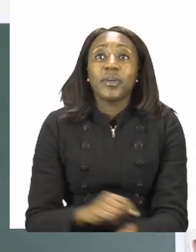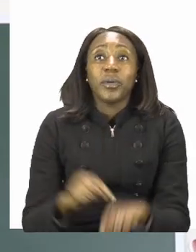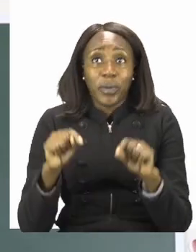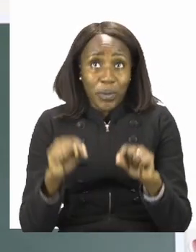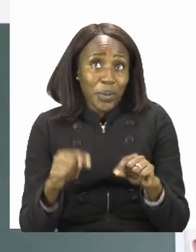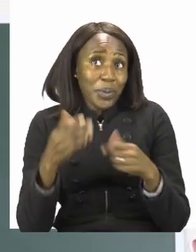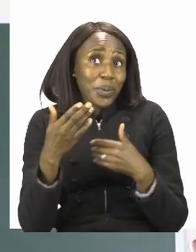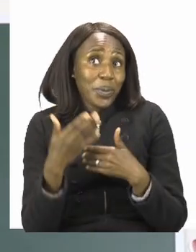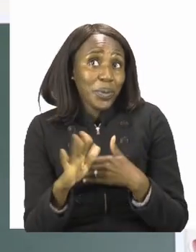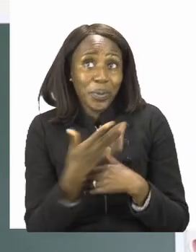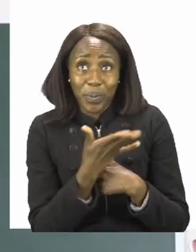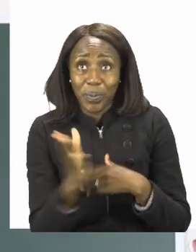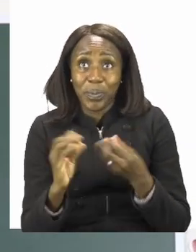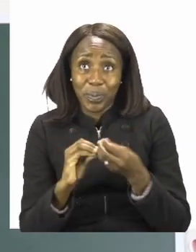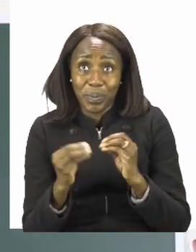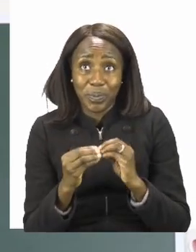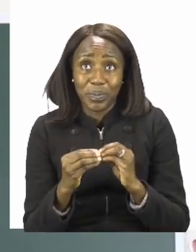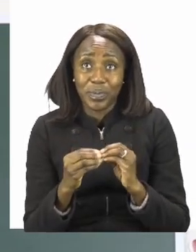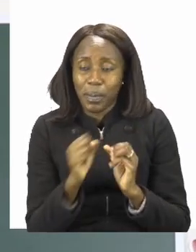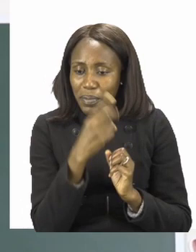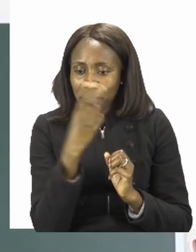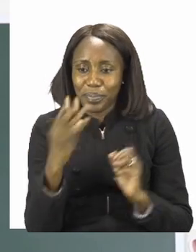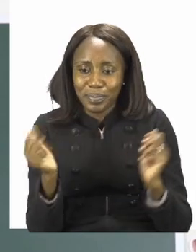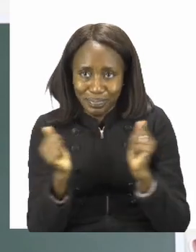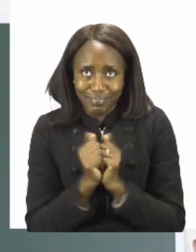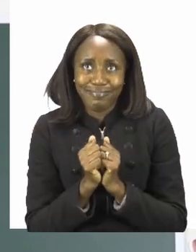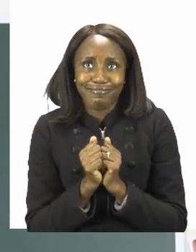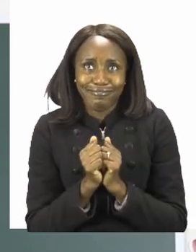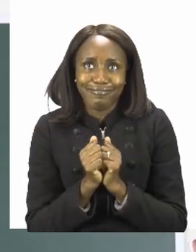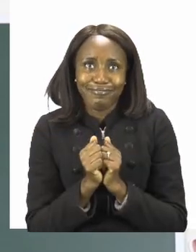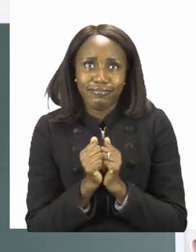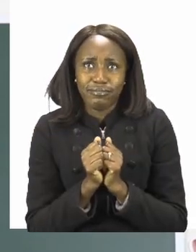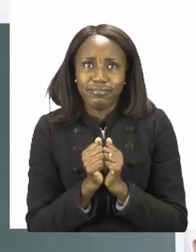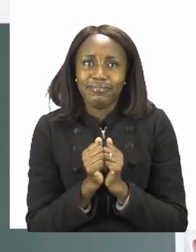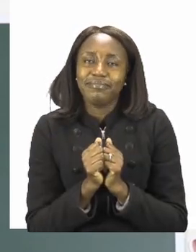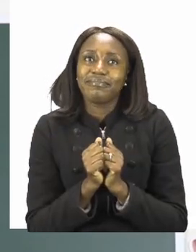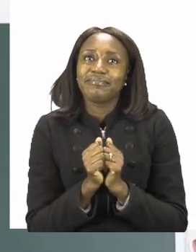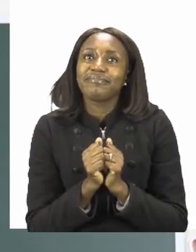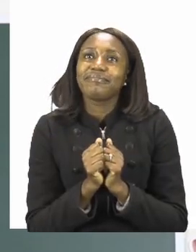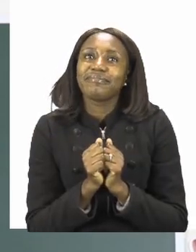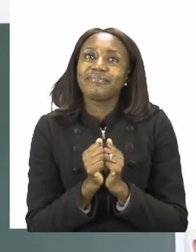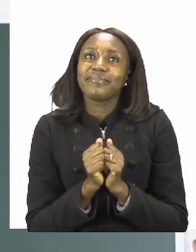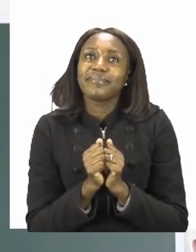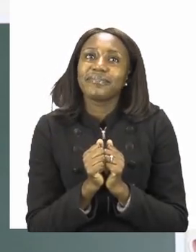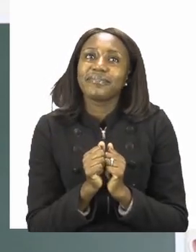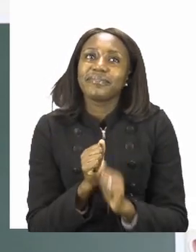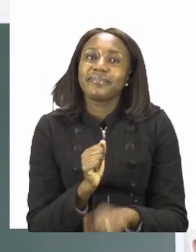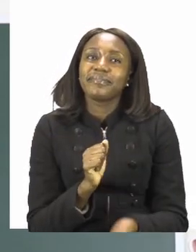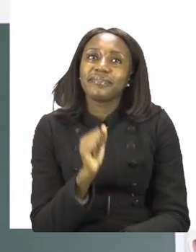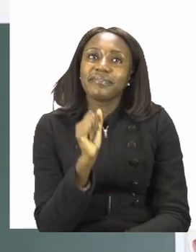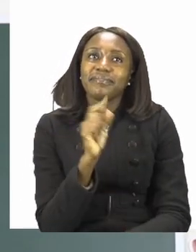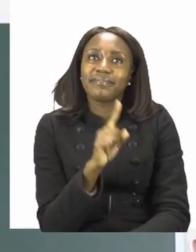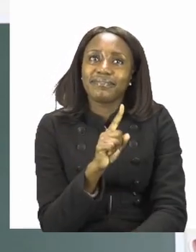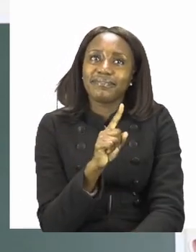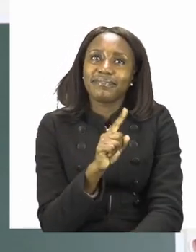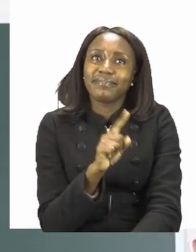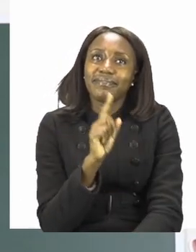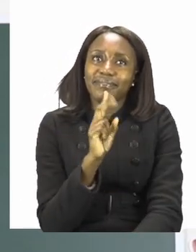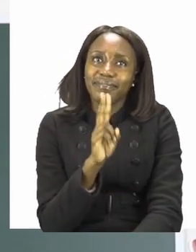have all of our numbers, let's count to see if we have put them in the right order.